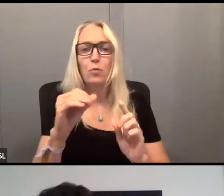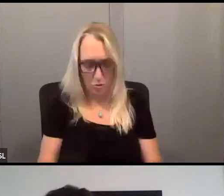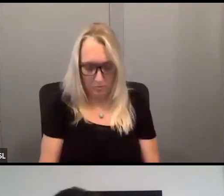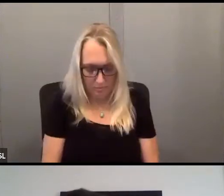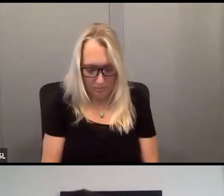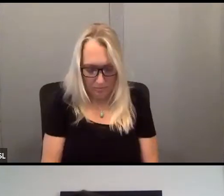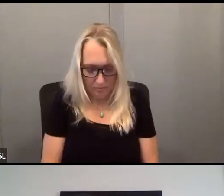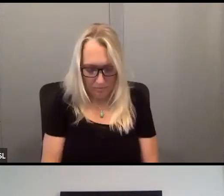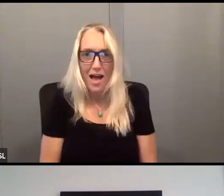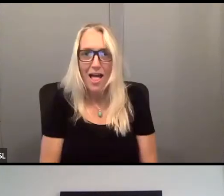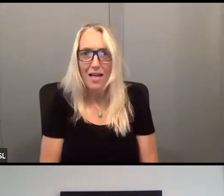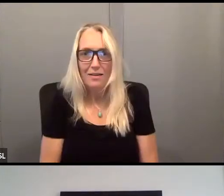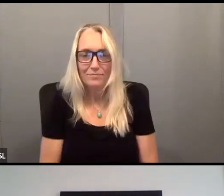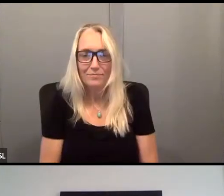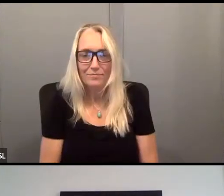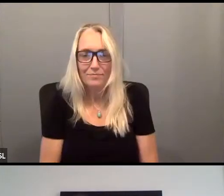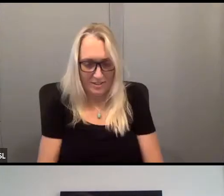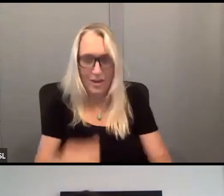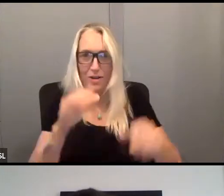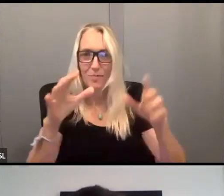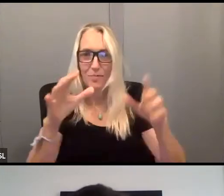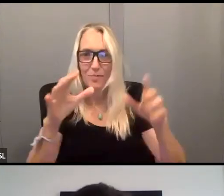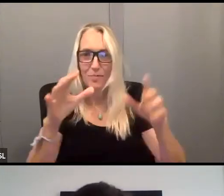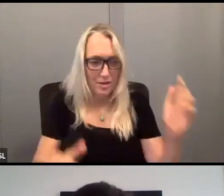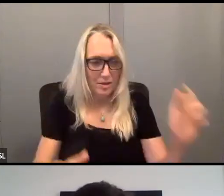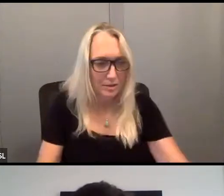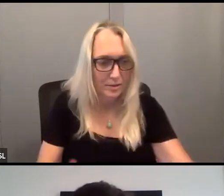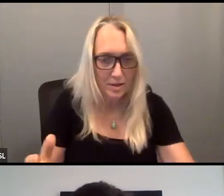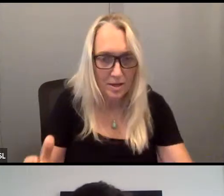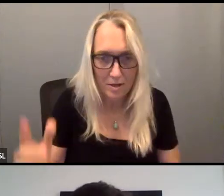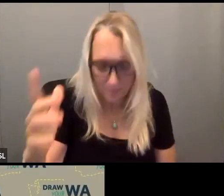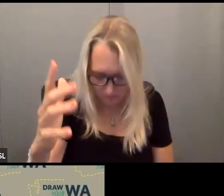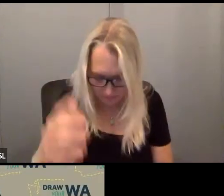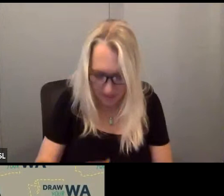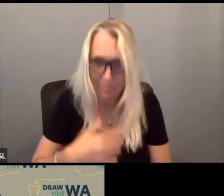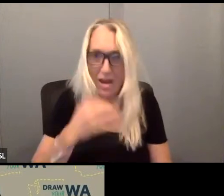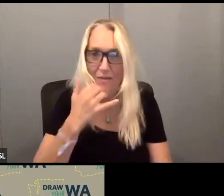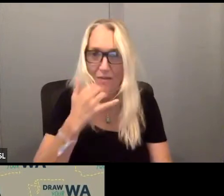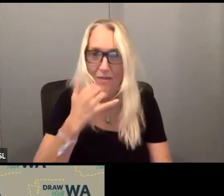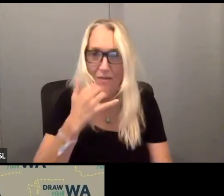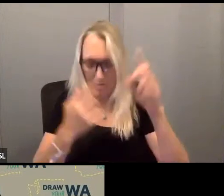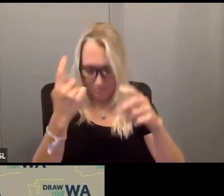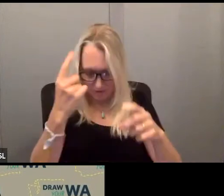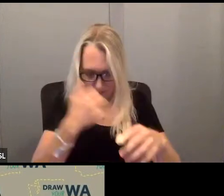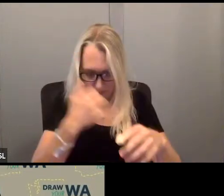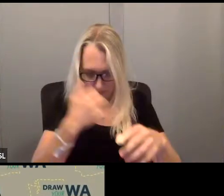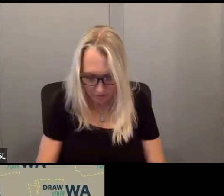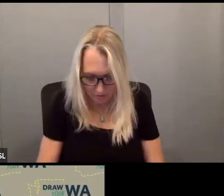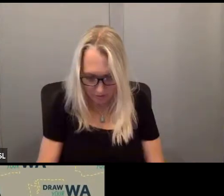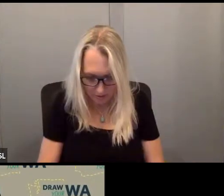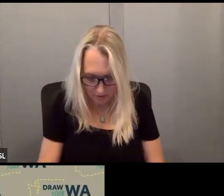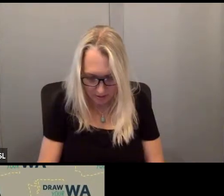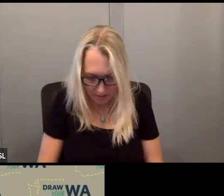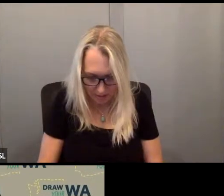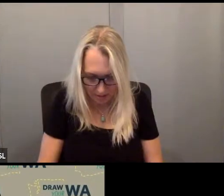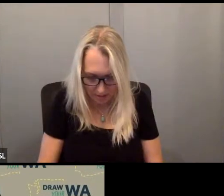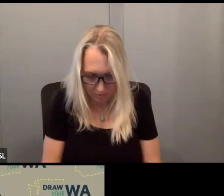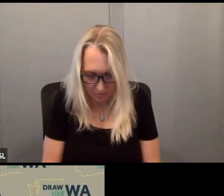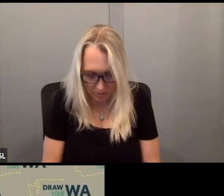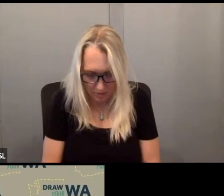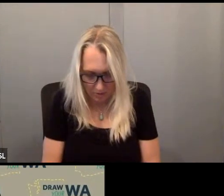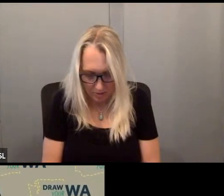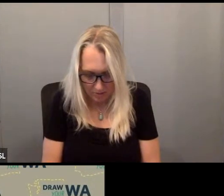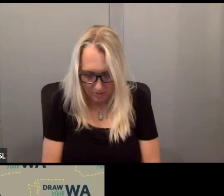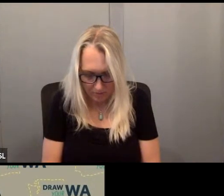neighborhoods, towns, cities, and counties. State population estimates of the past 10 years do give us a relatively